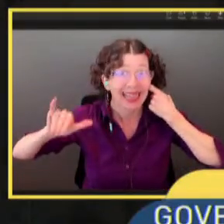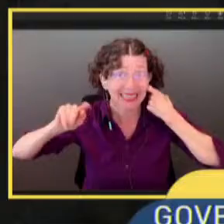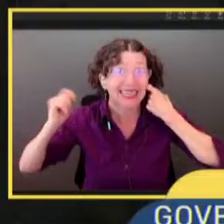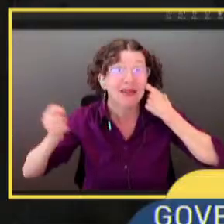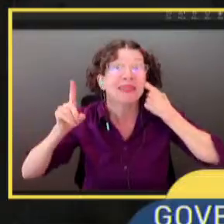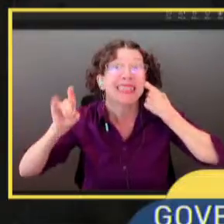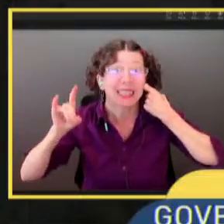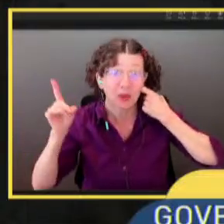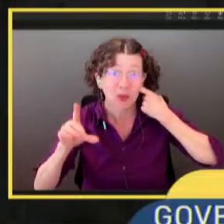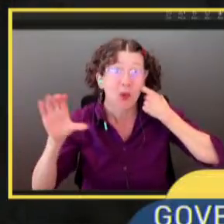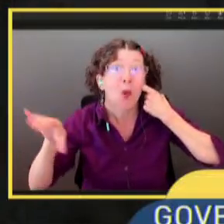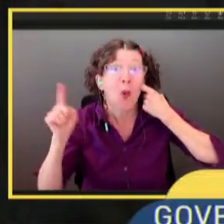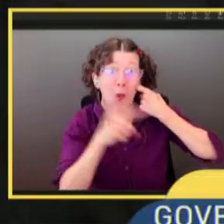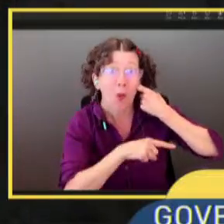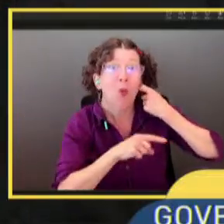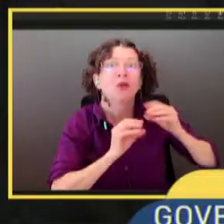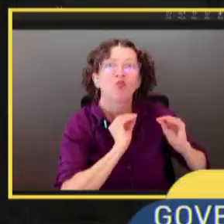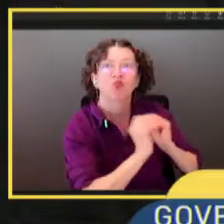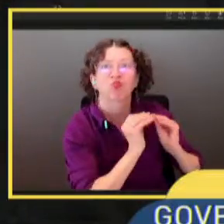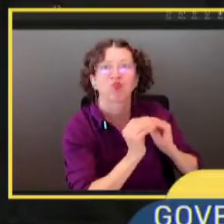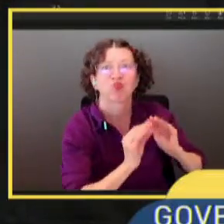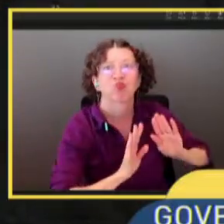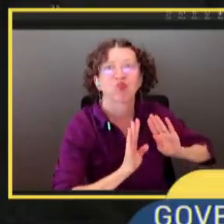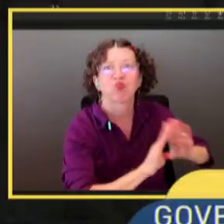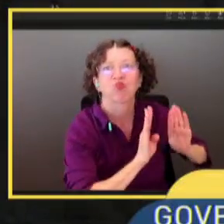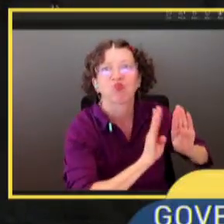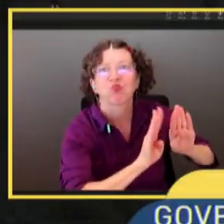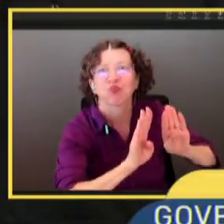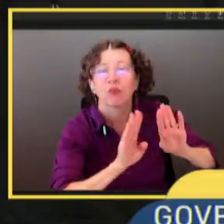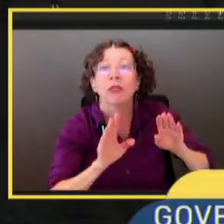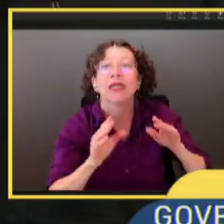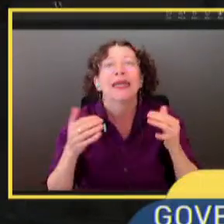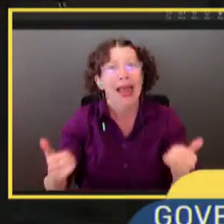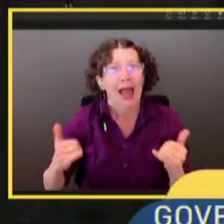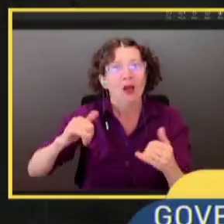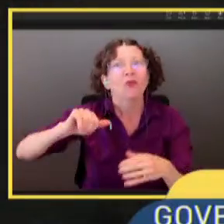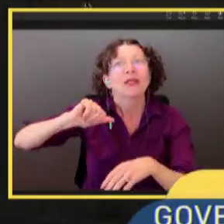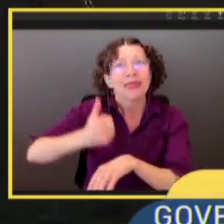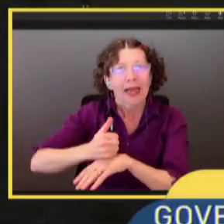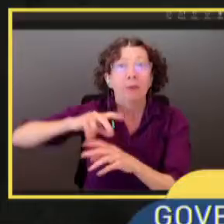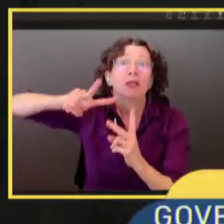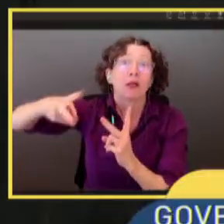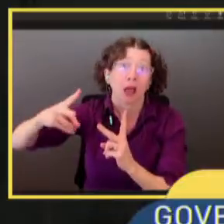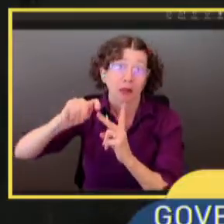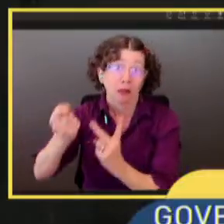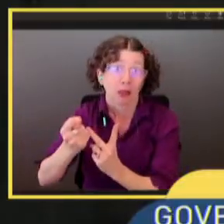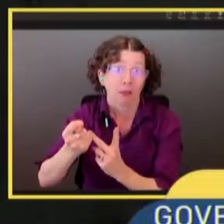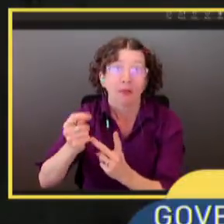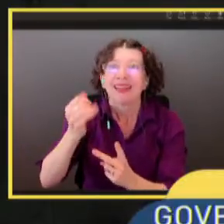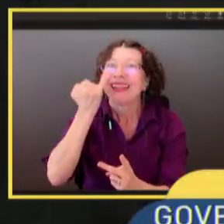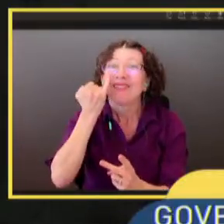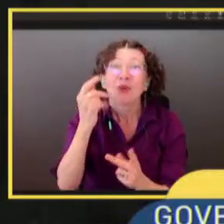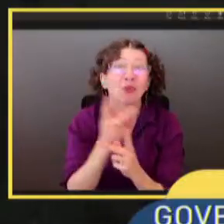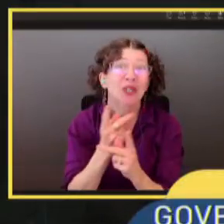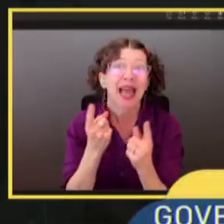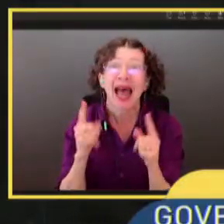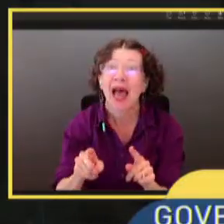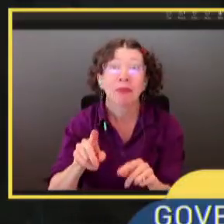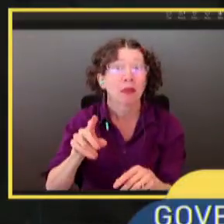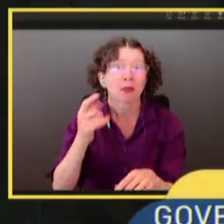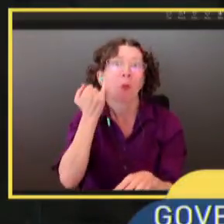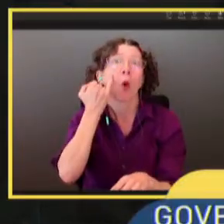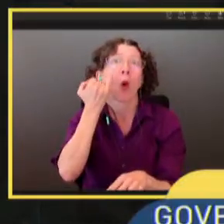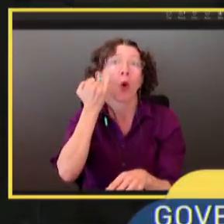as quickly as possible. King County has had a strike team available which responded, for example, in Pacific to quickly repair that